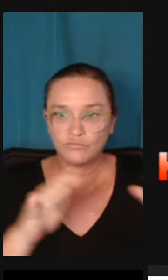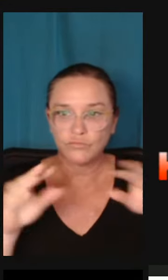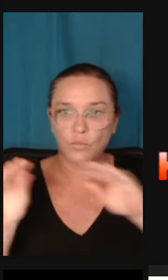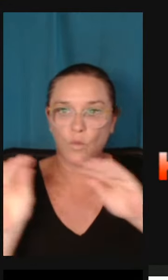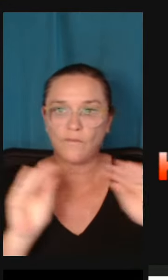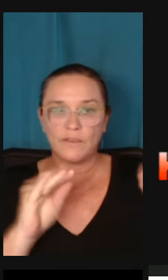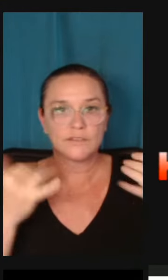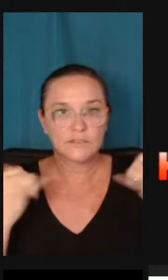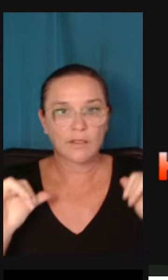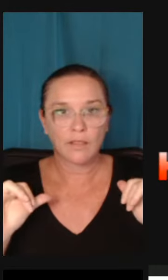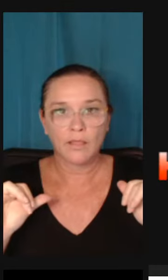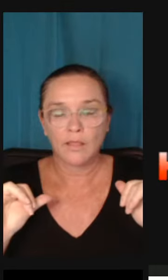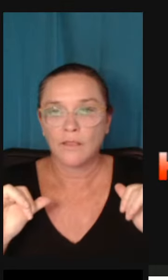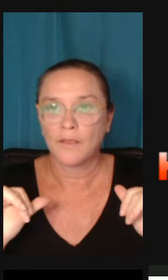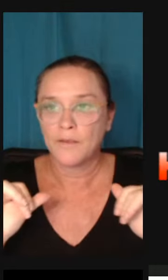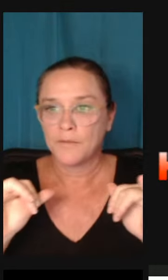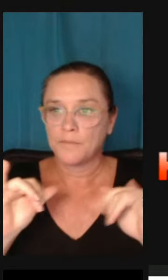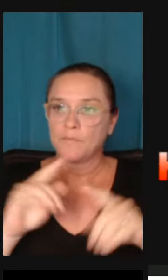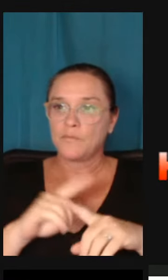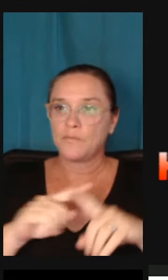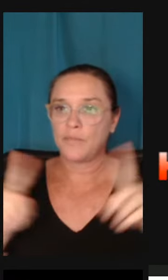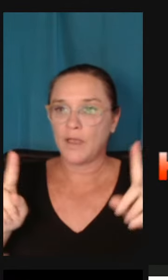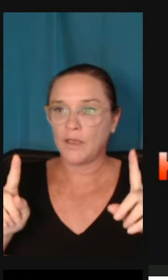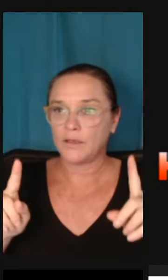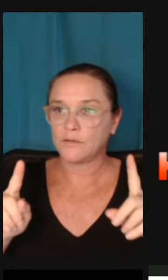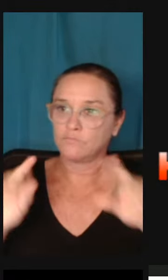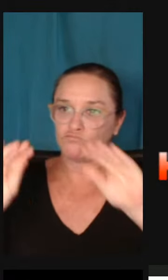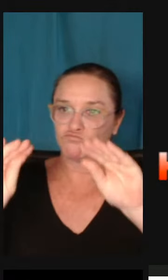but reshaped to our south.